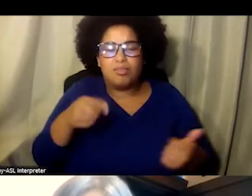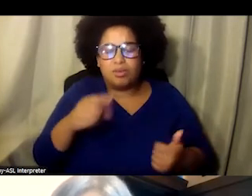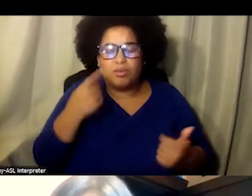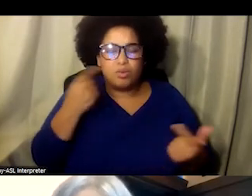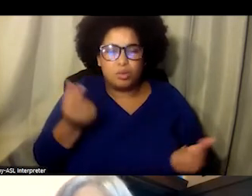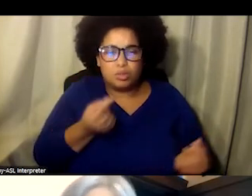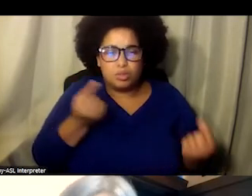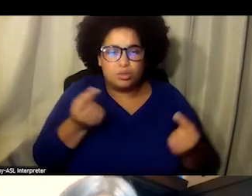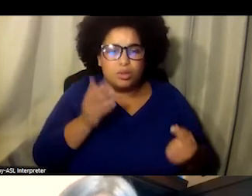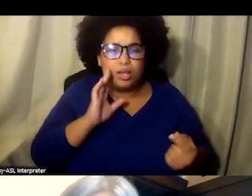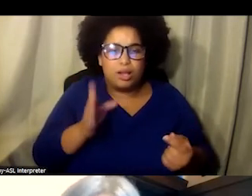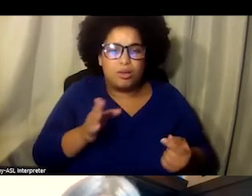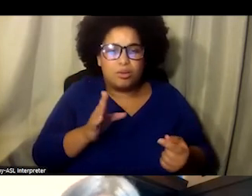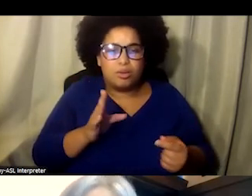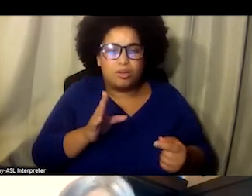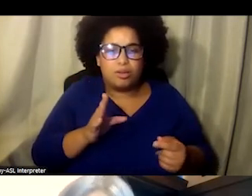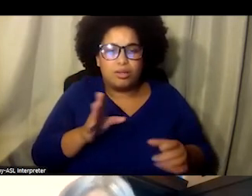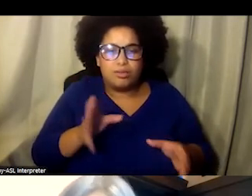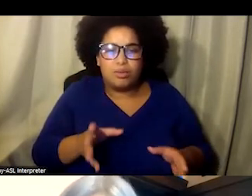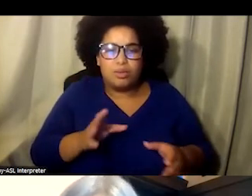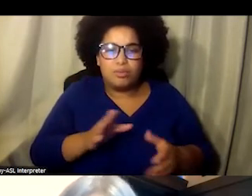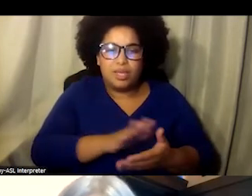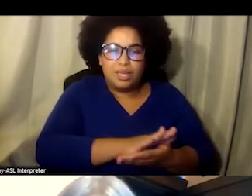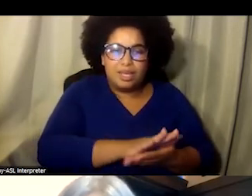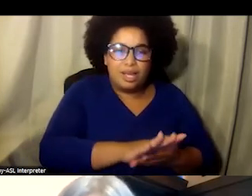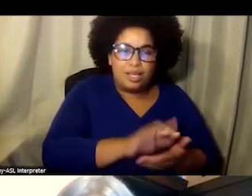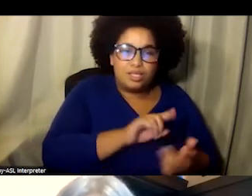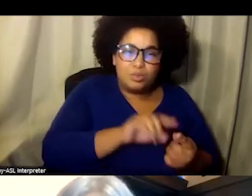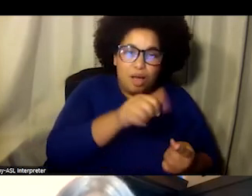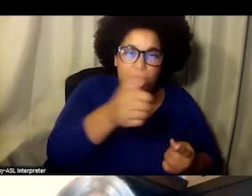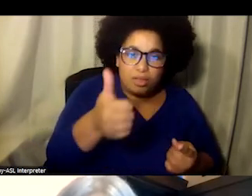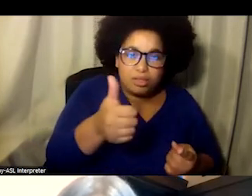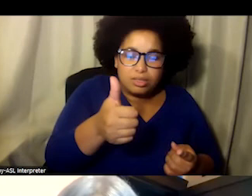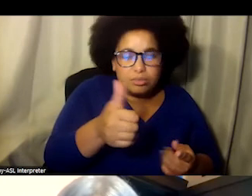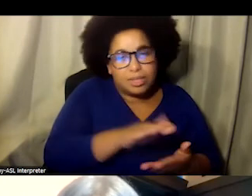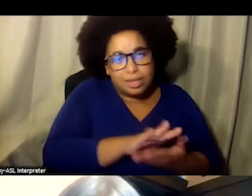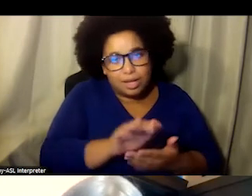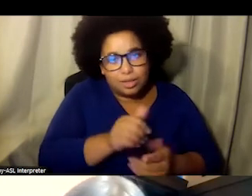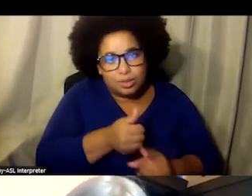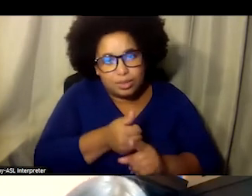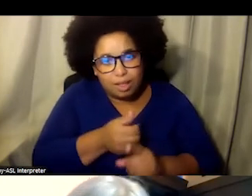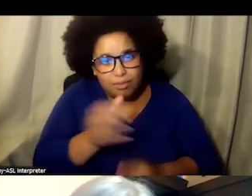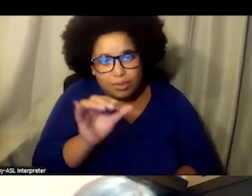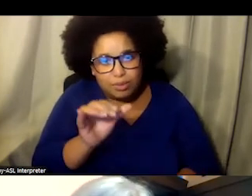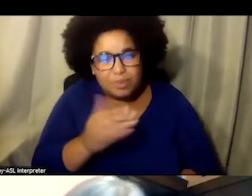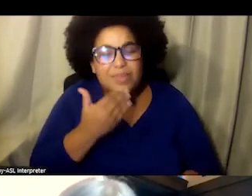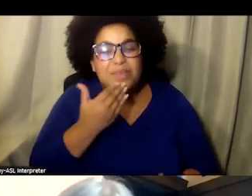and I'll leave you with be kind to others, but be kind to yourselves. Again, thanks for inviting me.